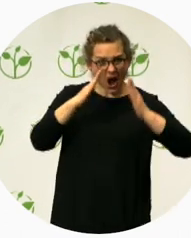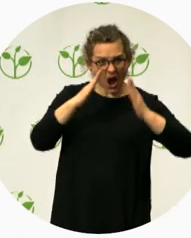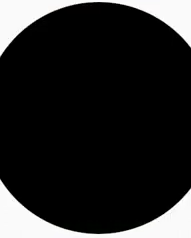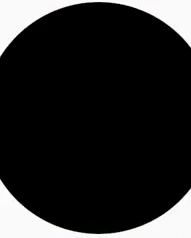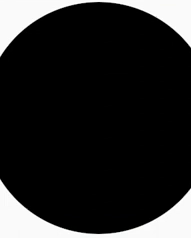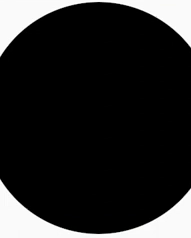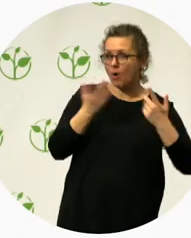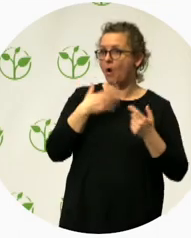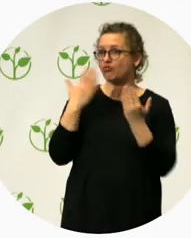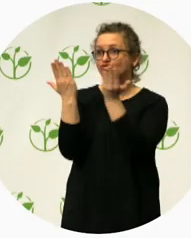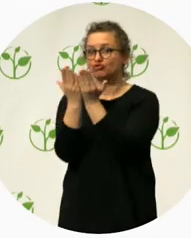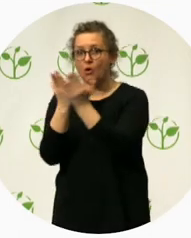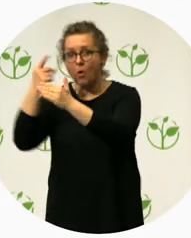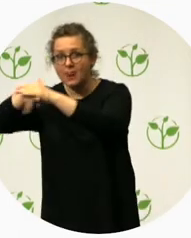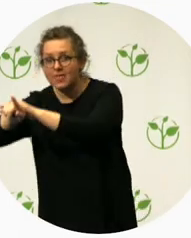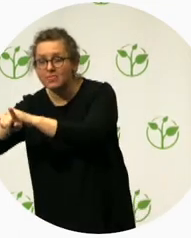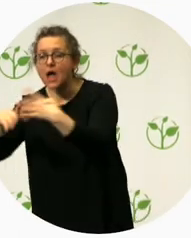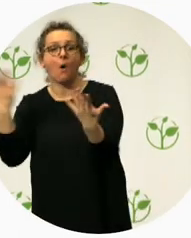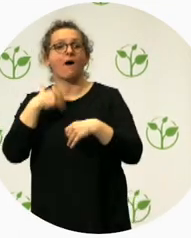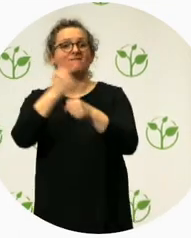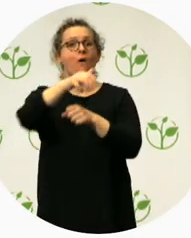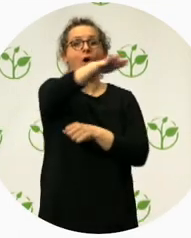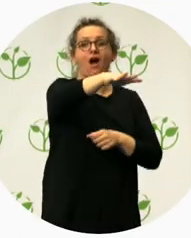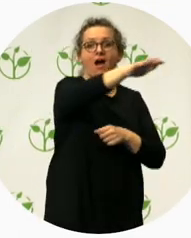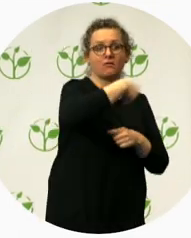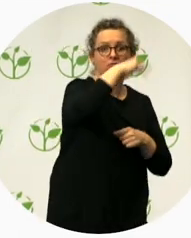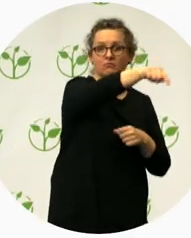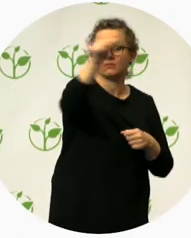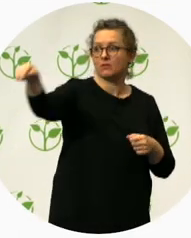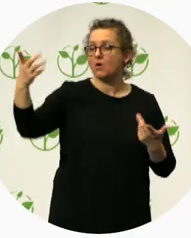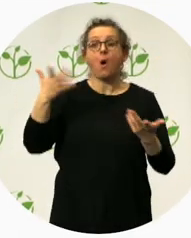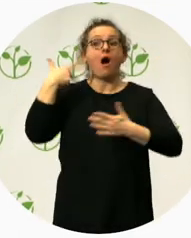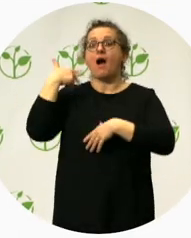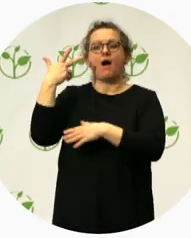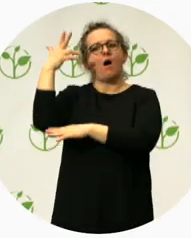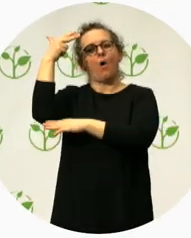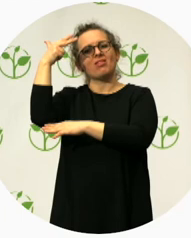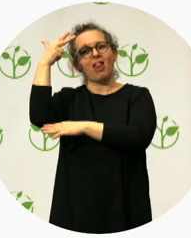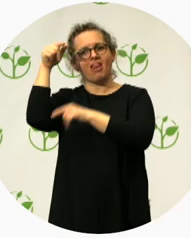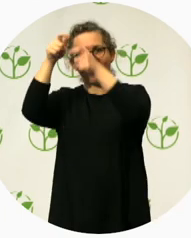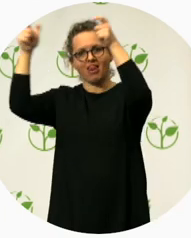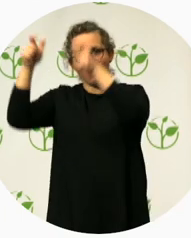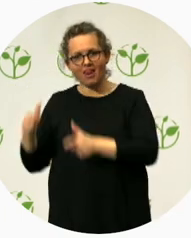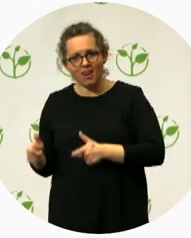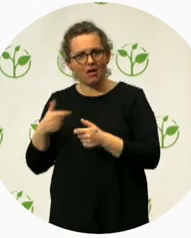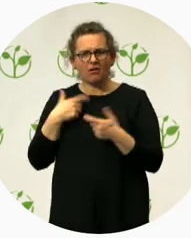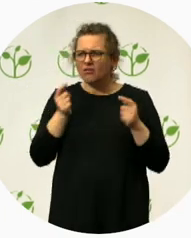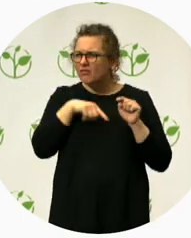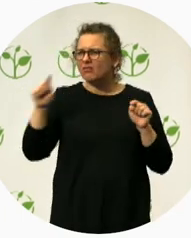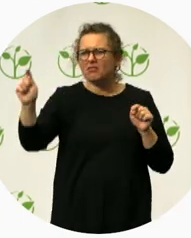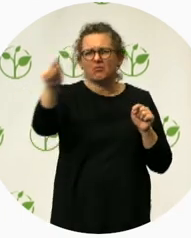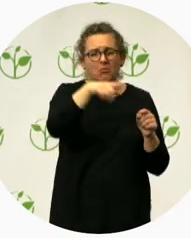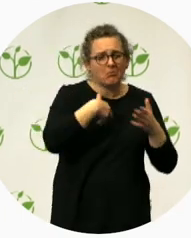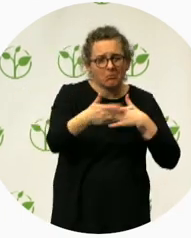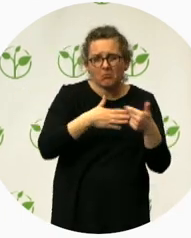workplace. If you want more inclusive hotel rooms, why not have a voice control in every room that switches on the lights,